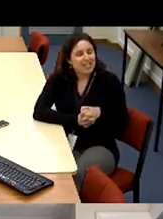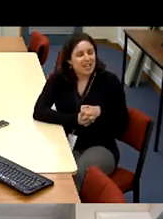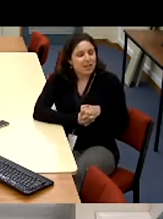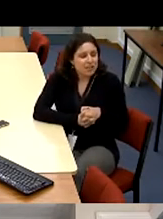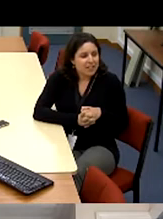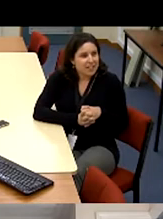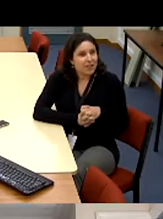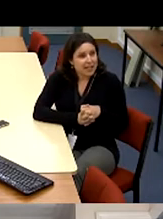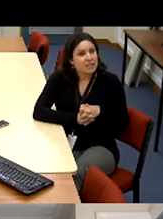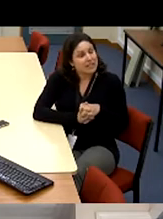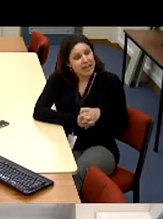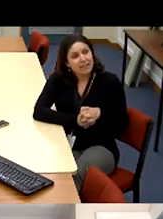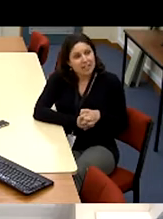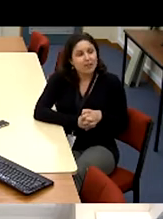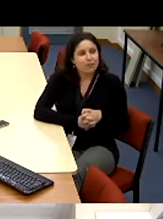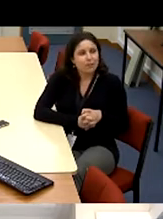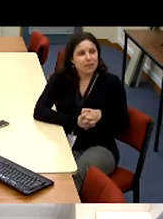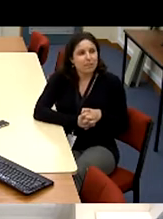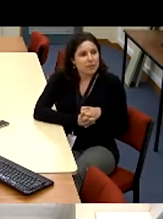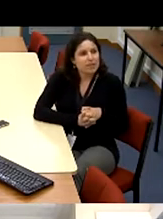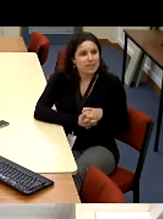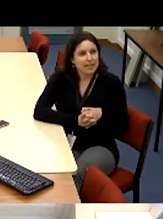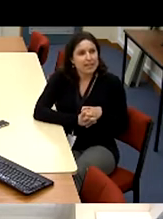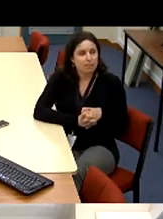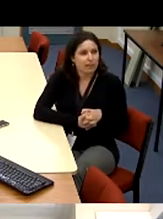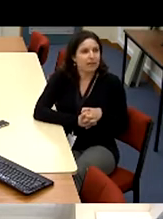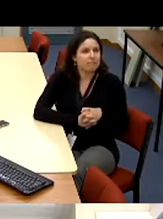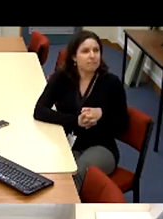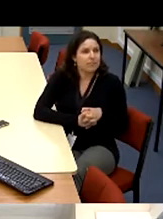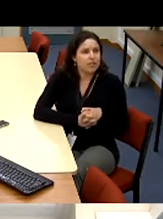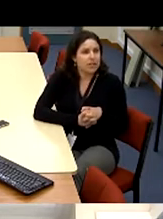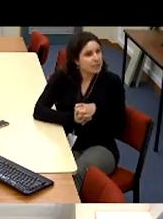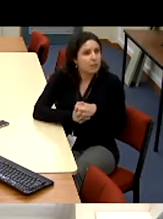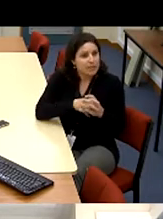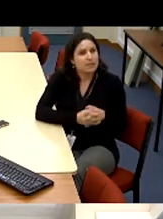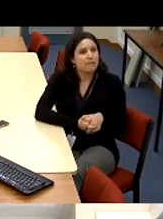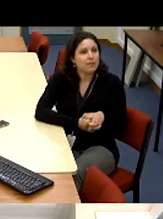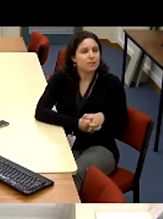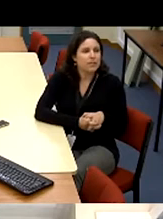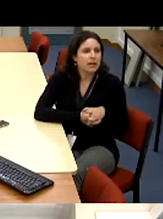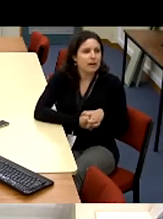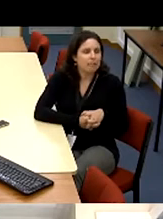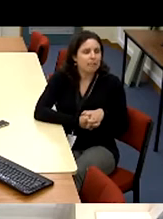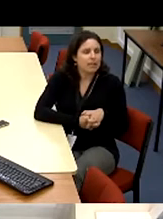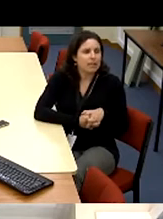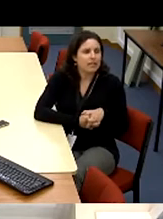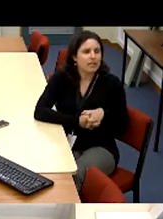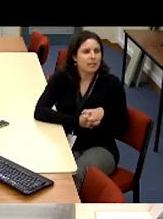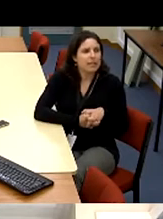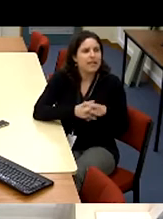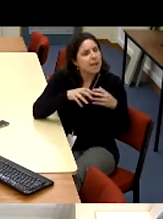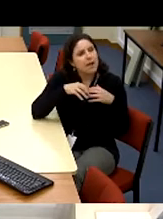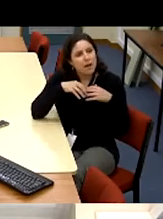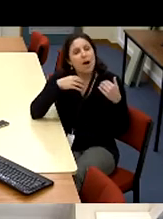and often, academics are interviewed for media because they're seen as being you know, experts in their field. Yeah. And